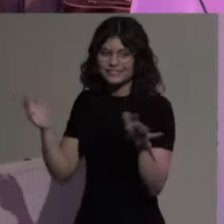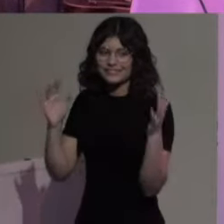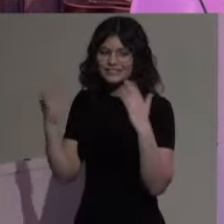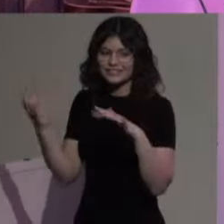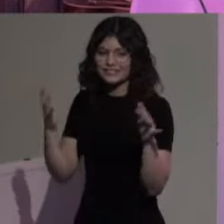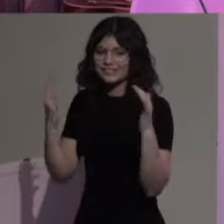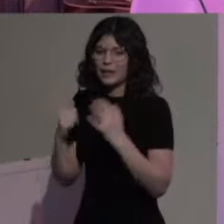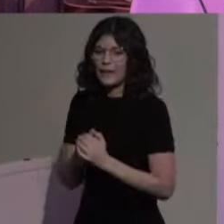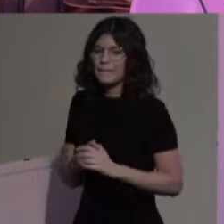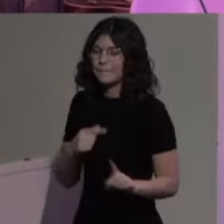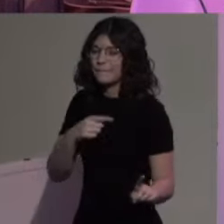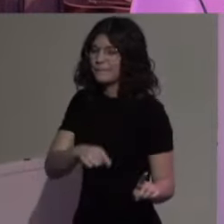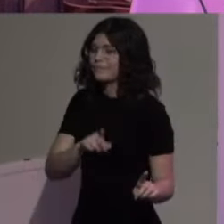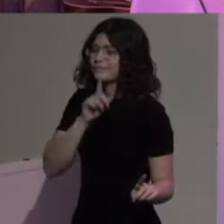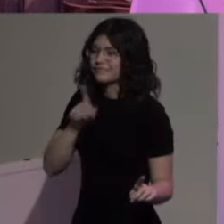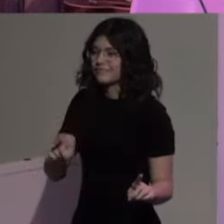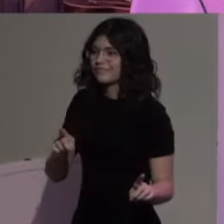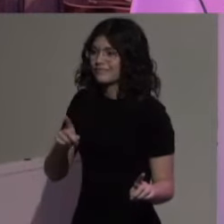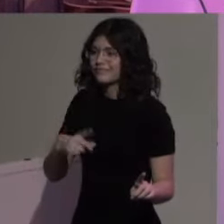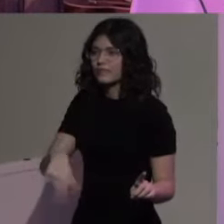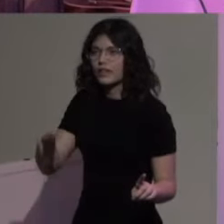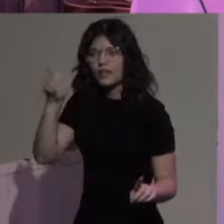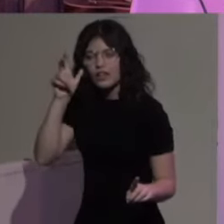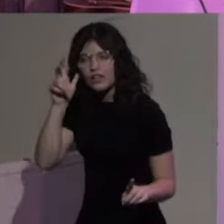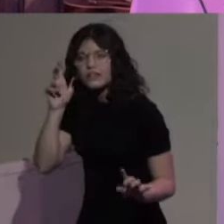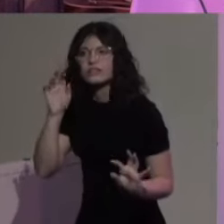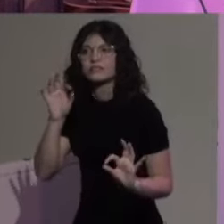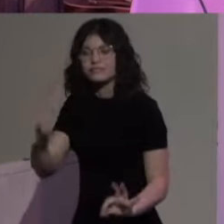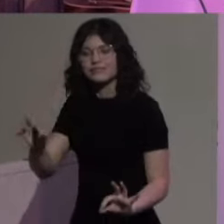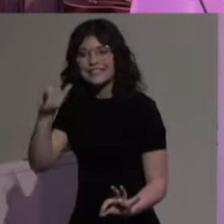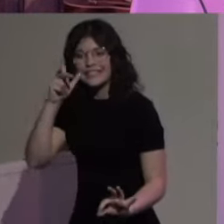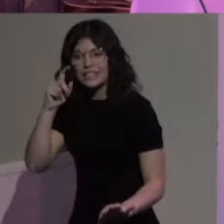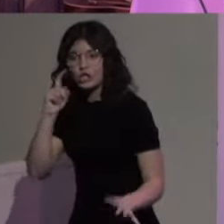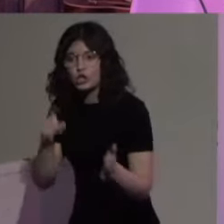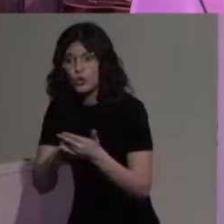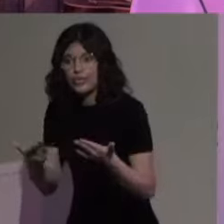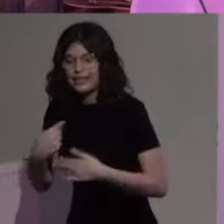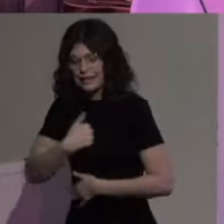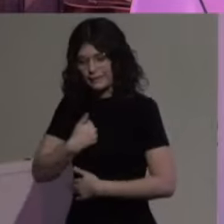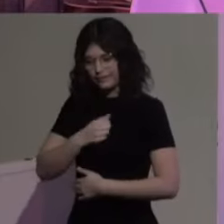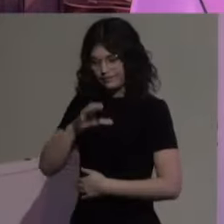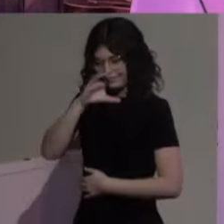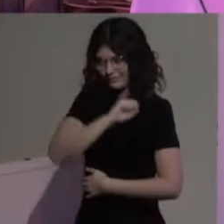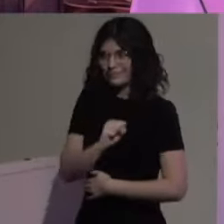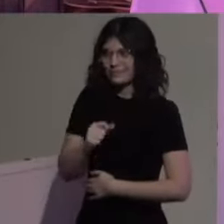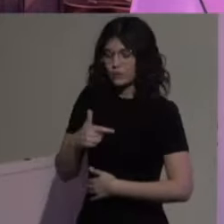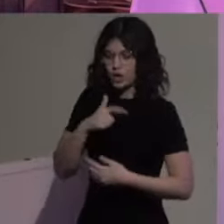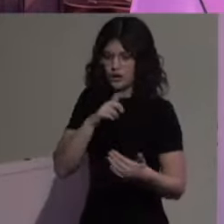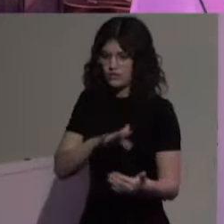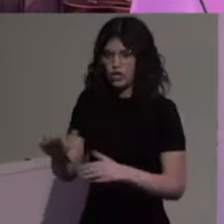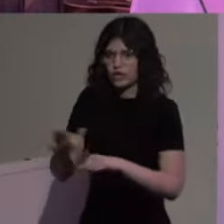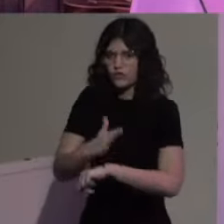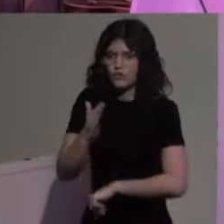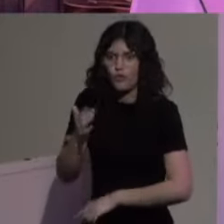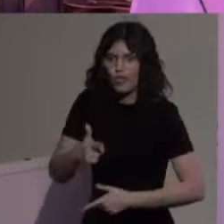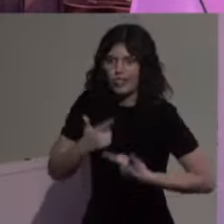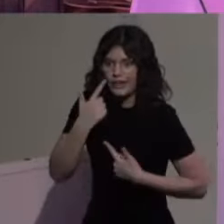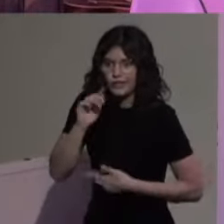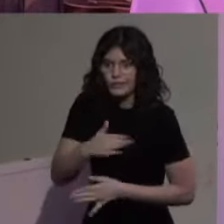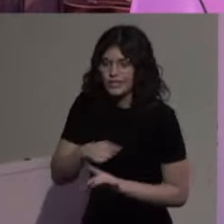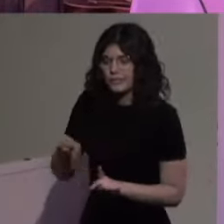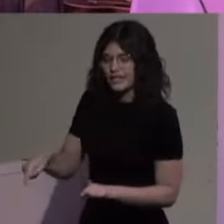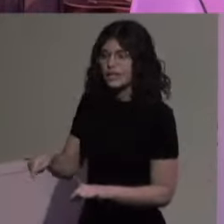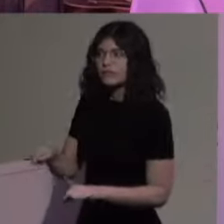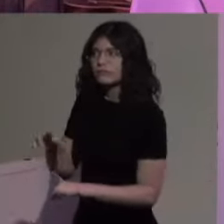He has such an amazing ear and can hear things that I miss, and I have studied my life to music, and he can